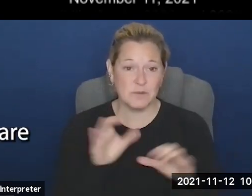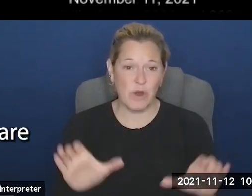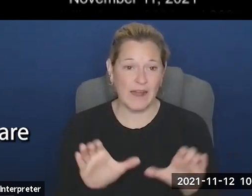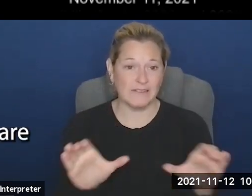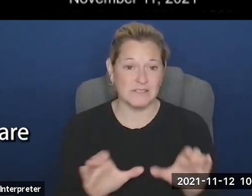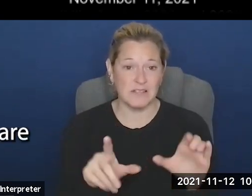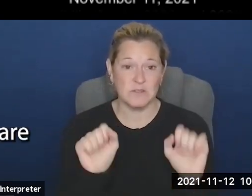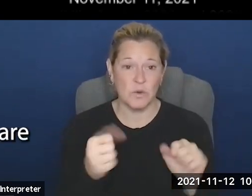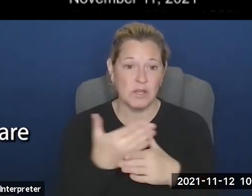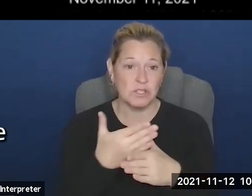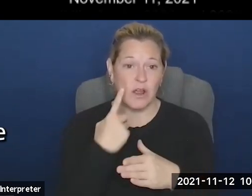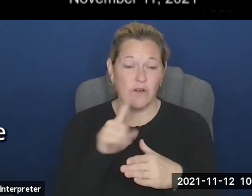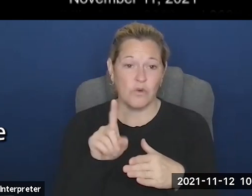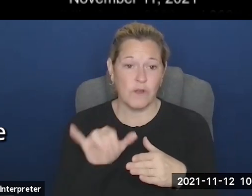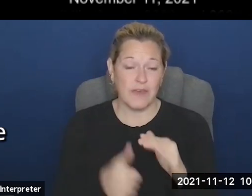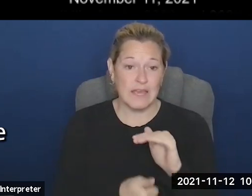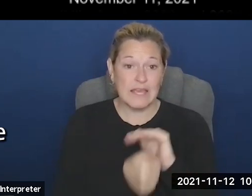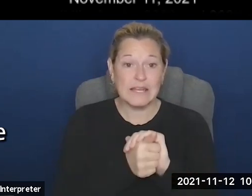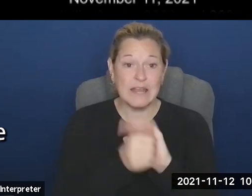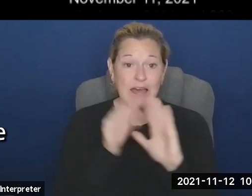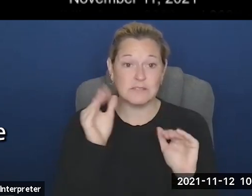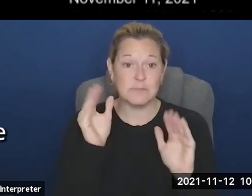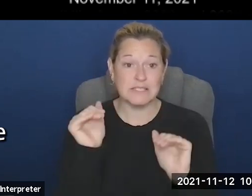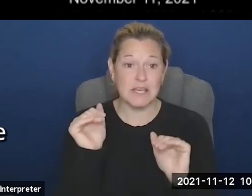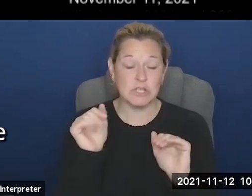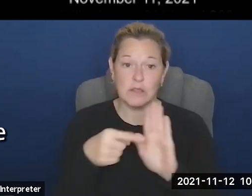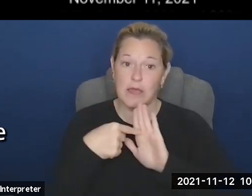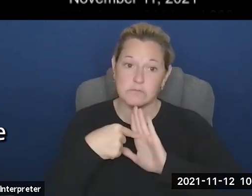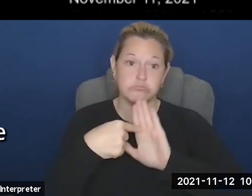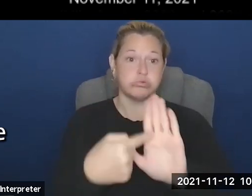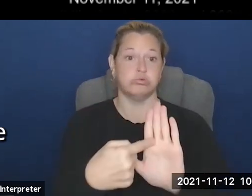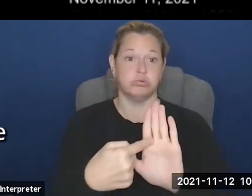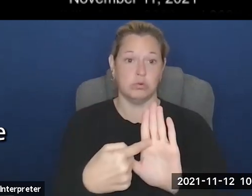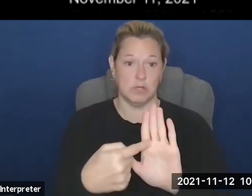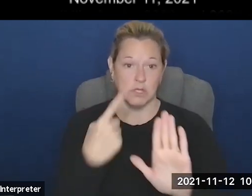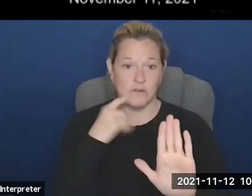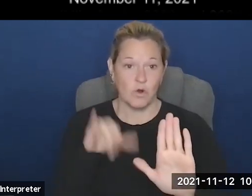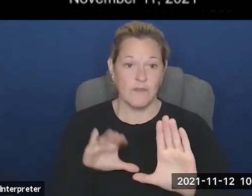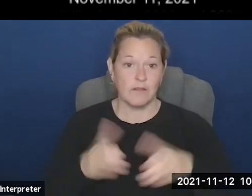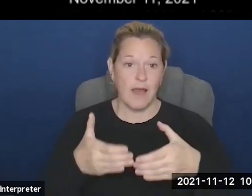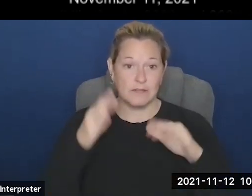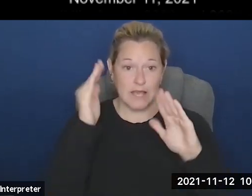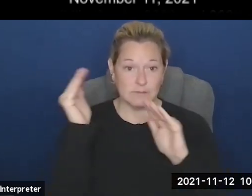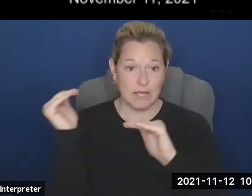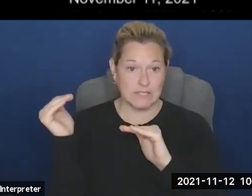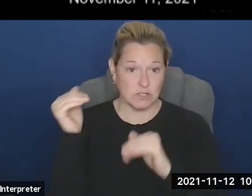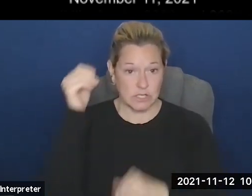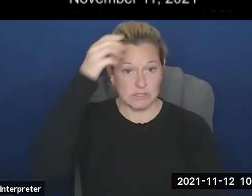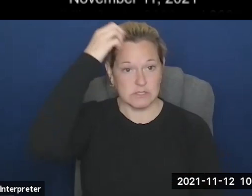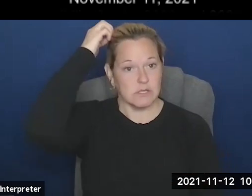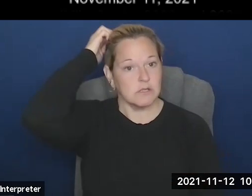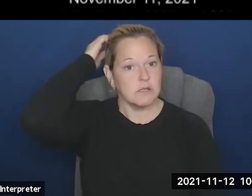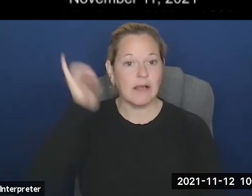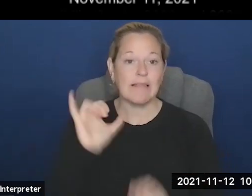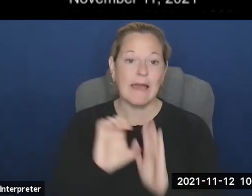making hidden expectations explicit on a syllabus or within course expectations? Mahadeo, can I